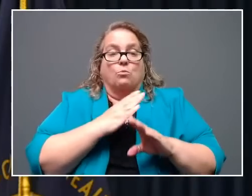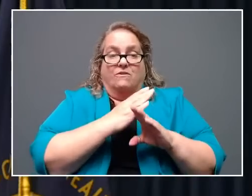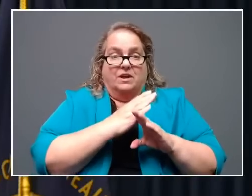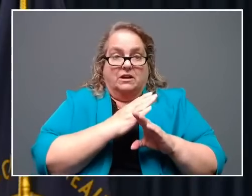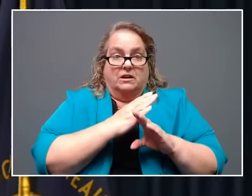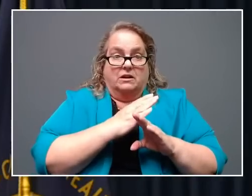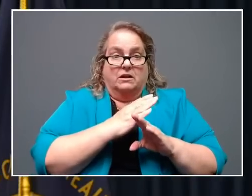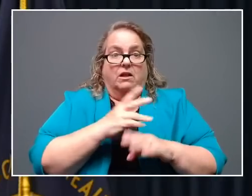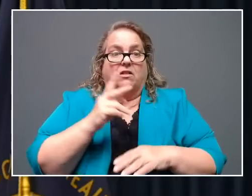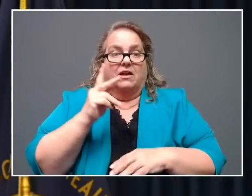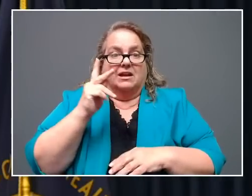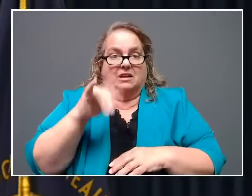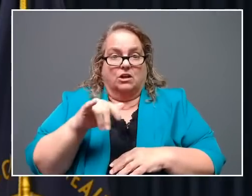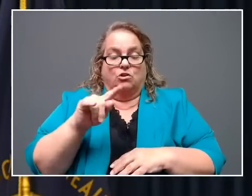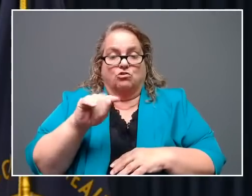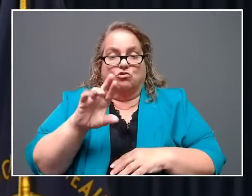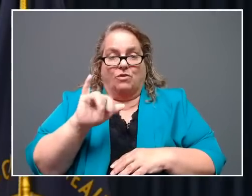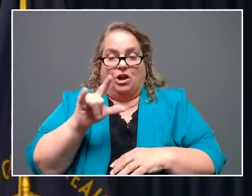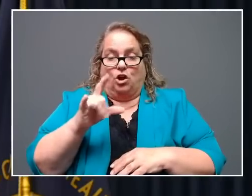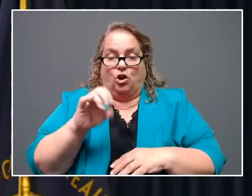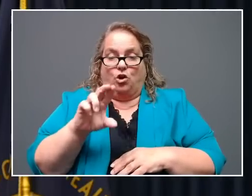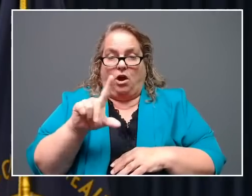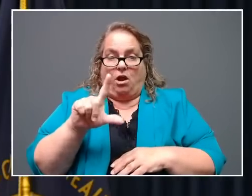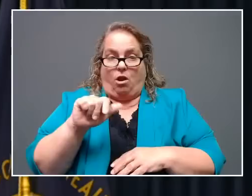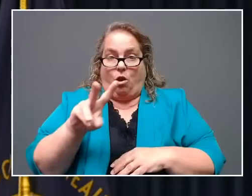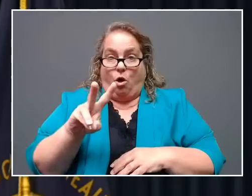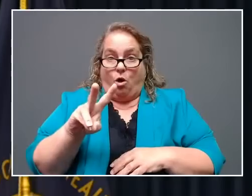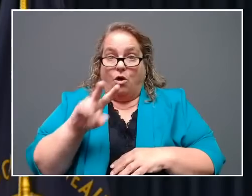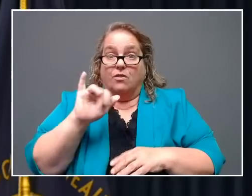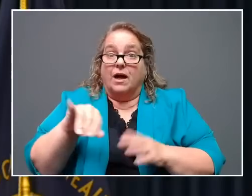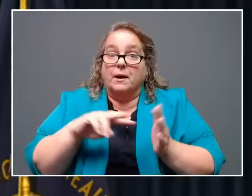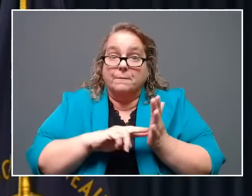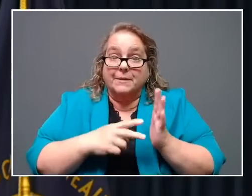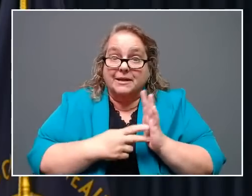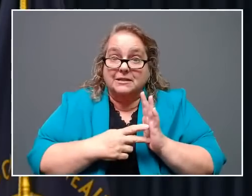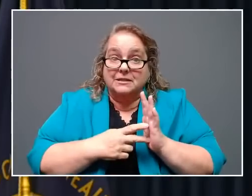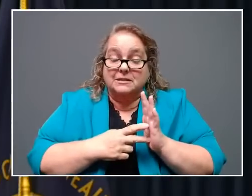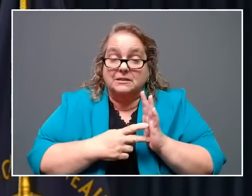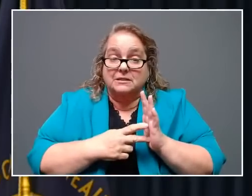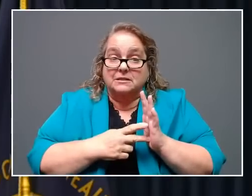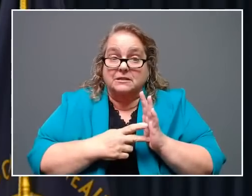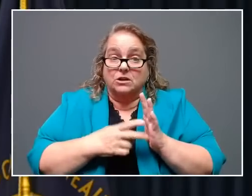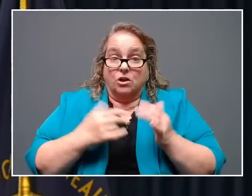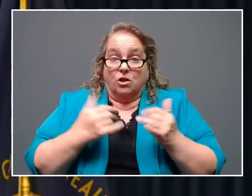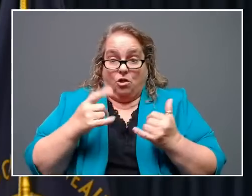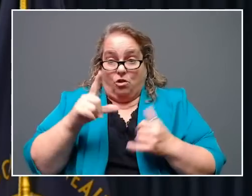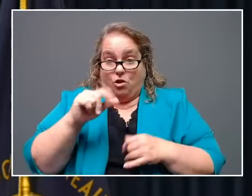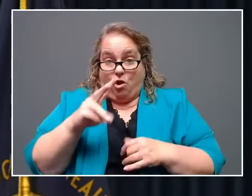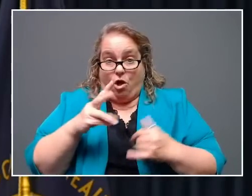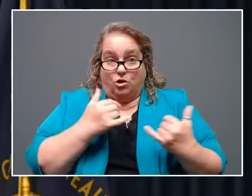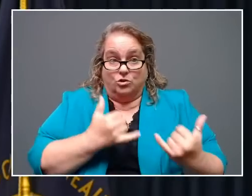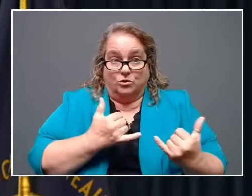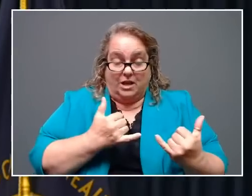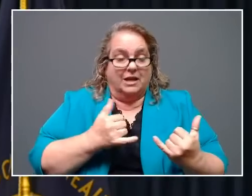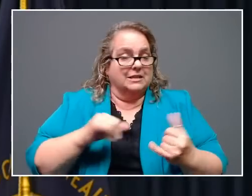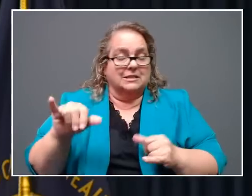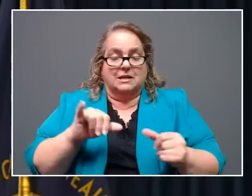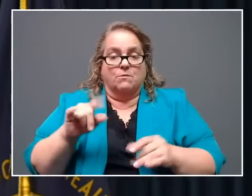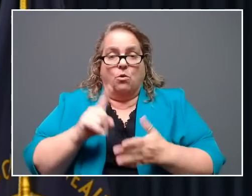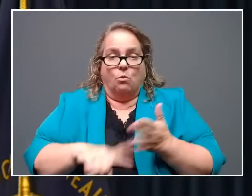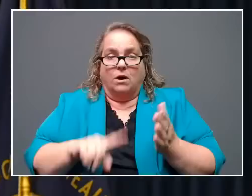Kentucky's trigger law. And what that means is that generally the law today is what it was last